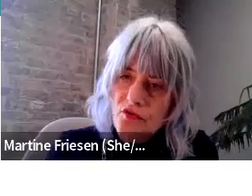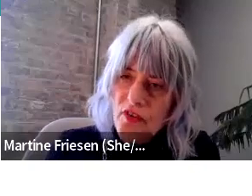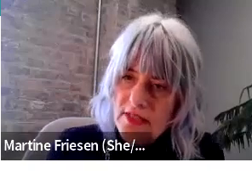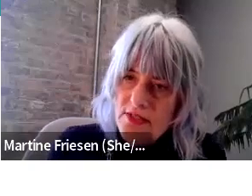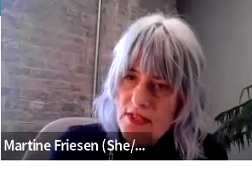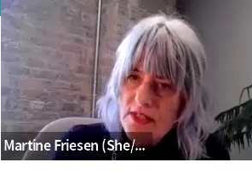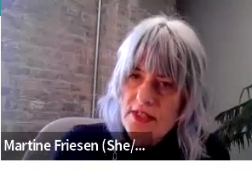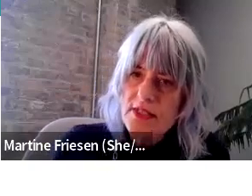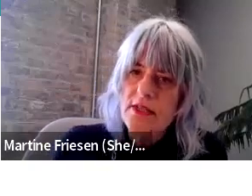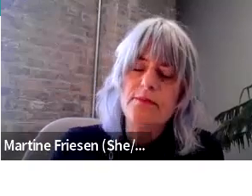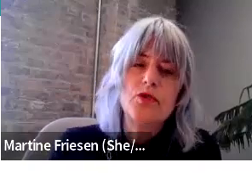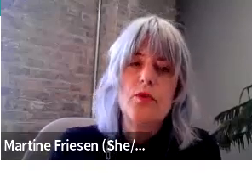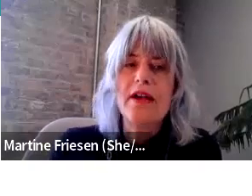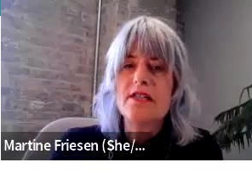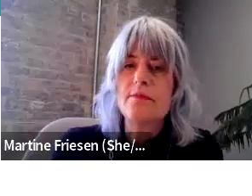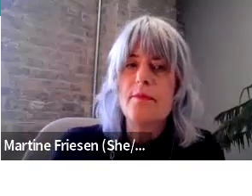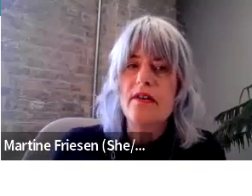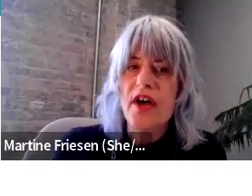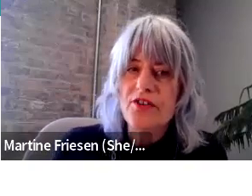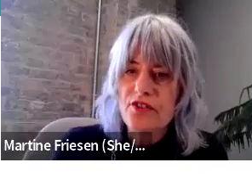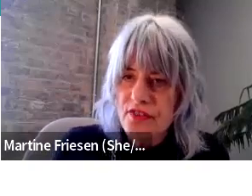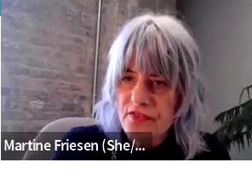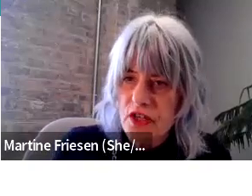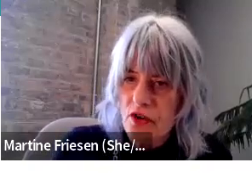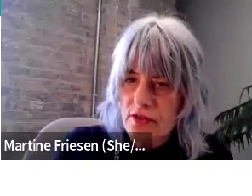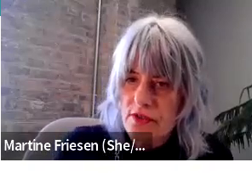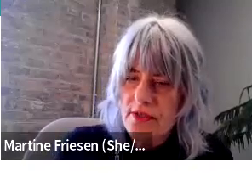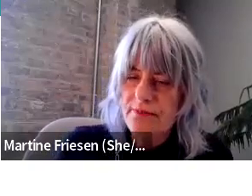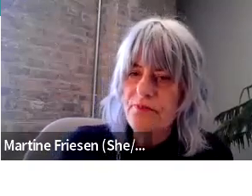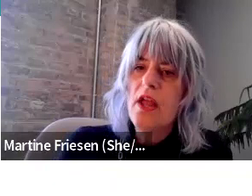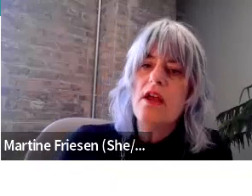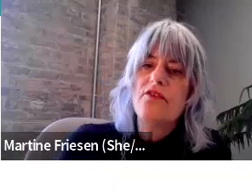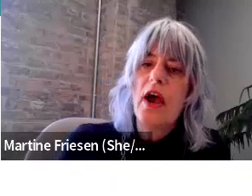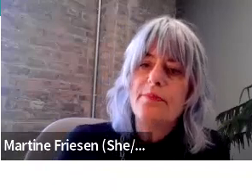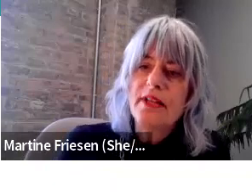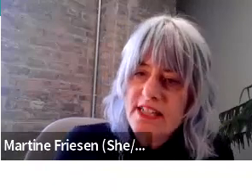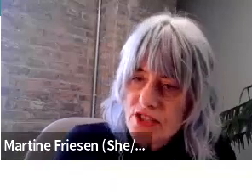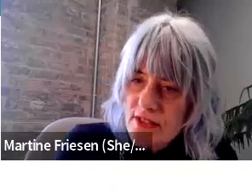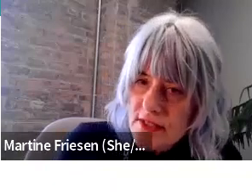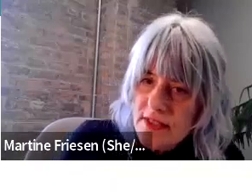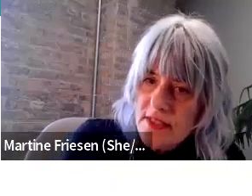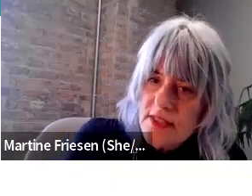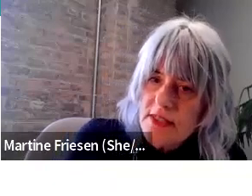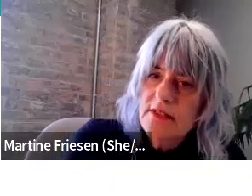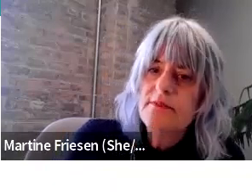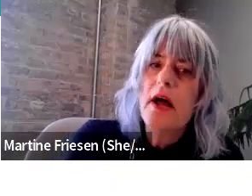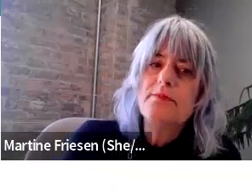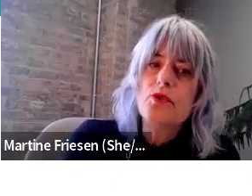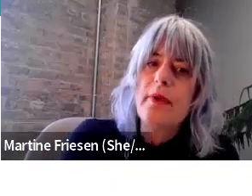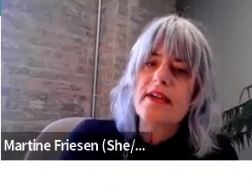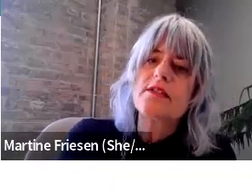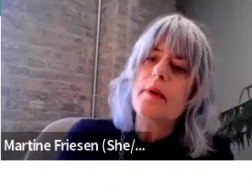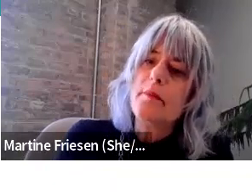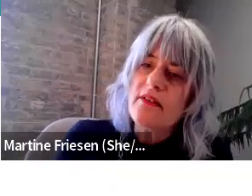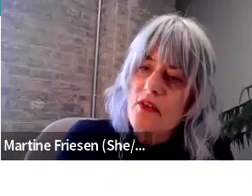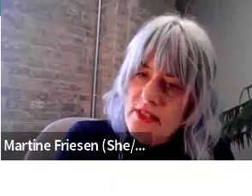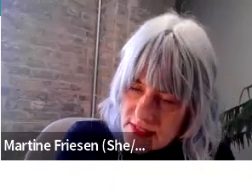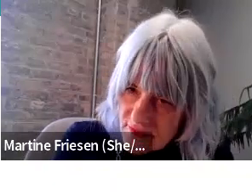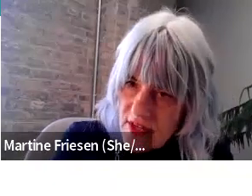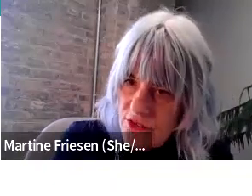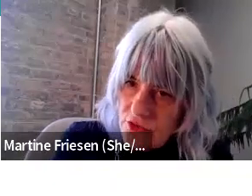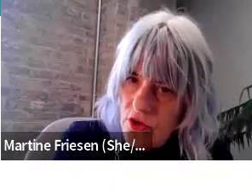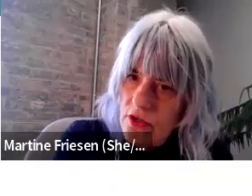For profile assistance, up to a maximum of $150. For application assistance, up to a maximum